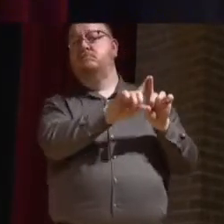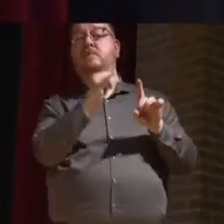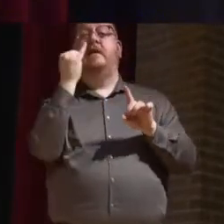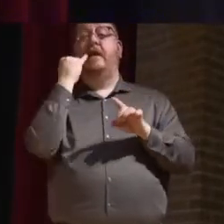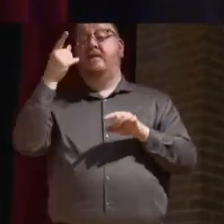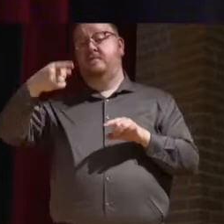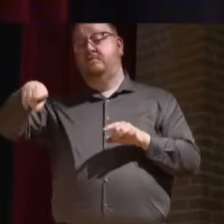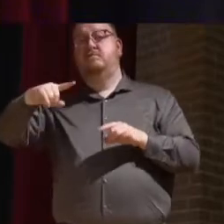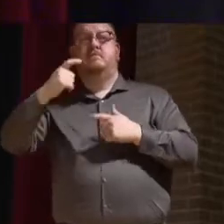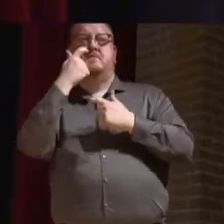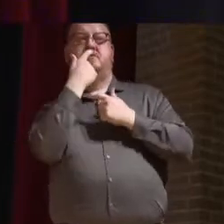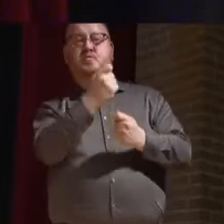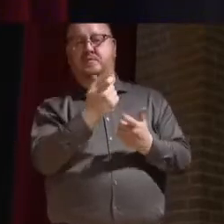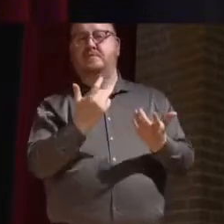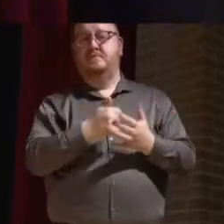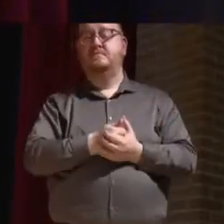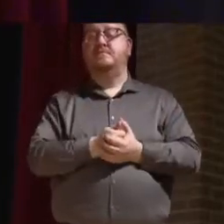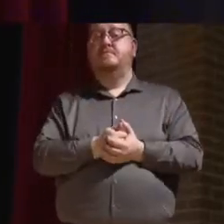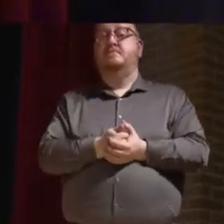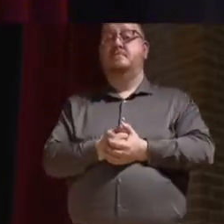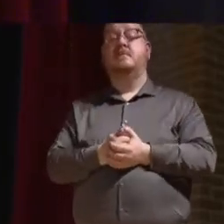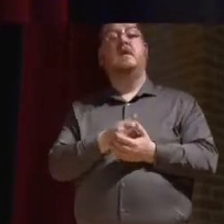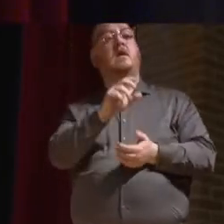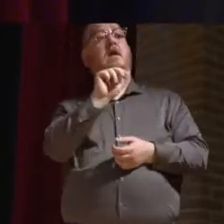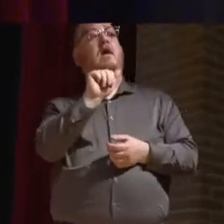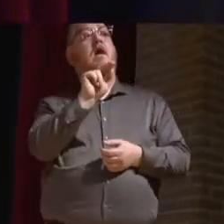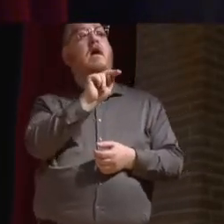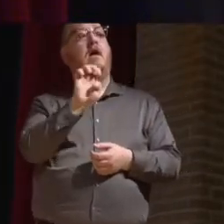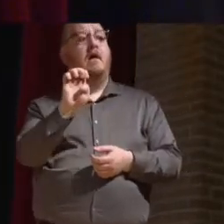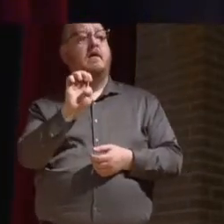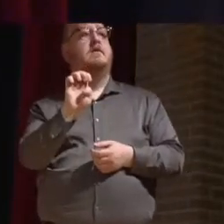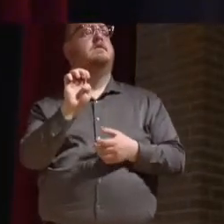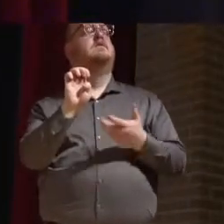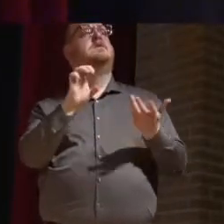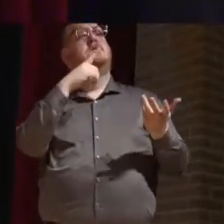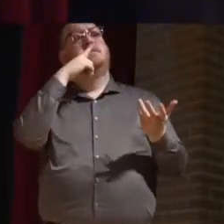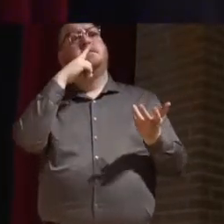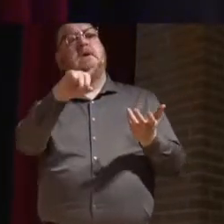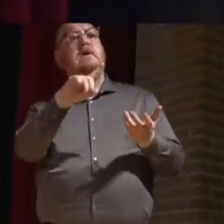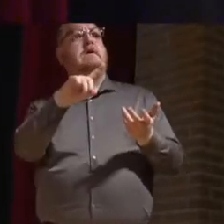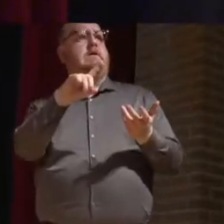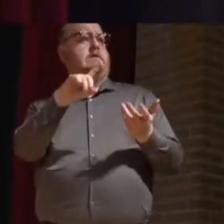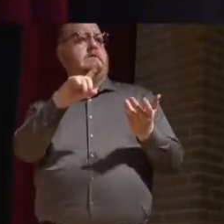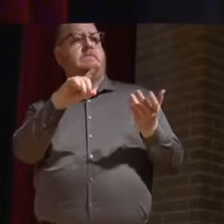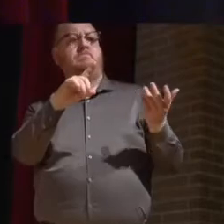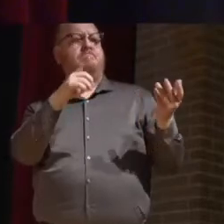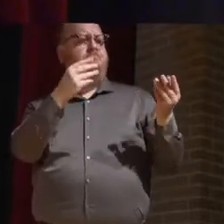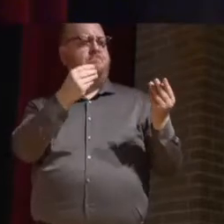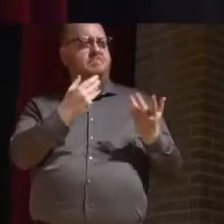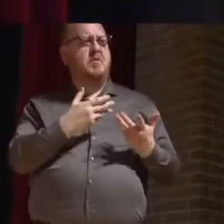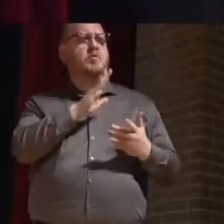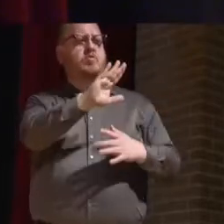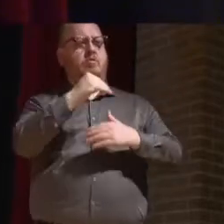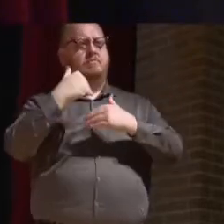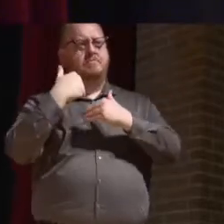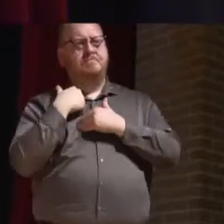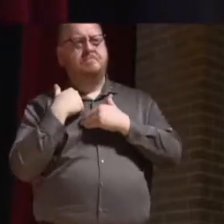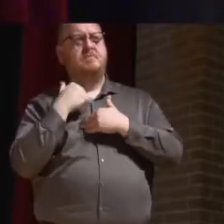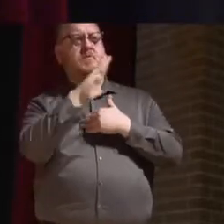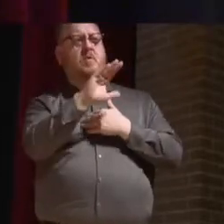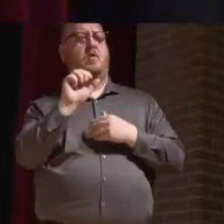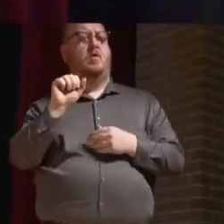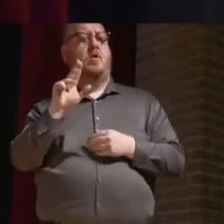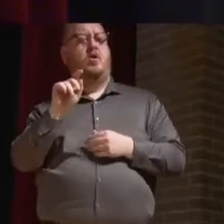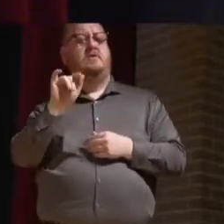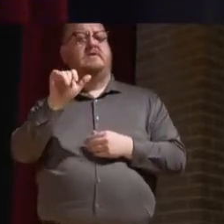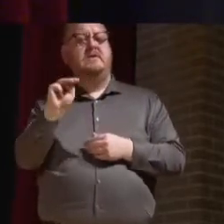great. And can you give us a little idea of what you do at your autism